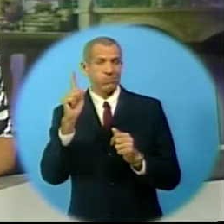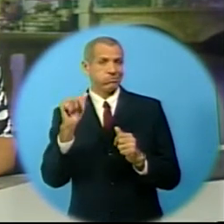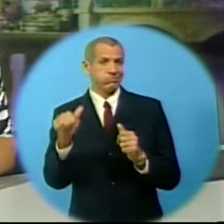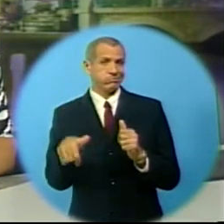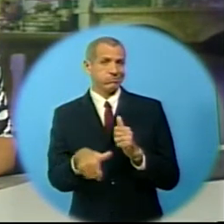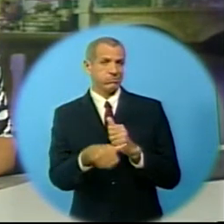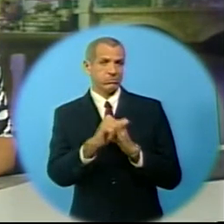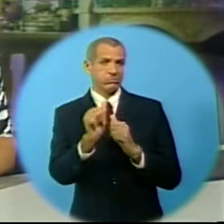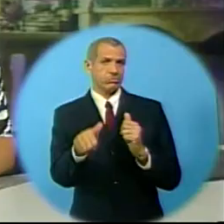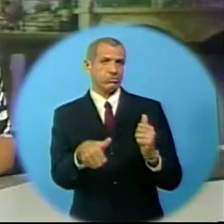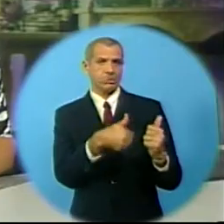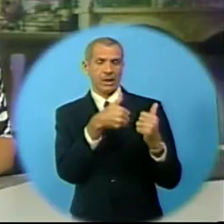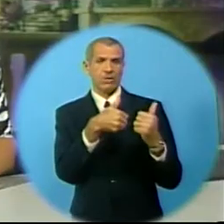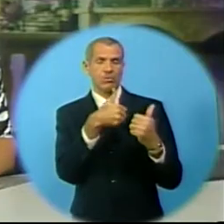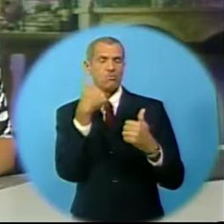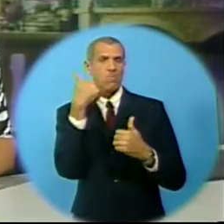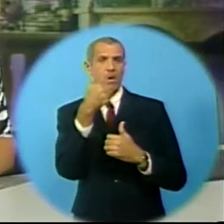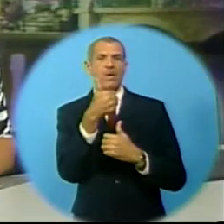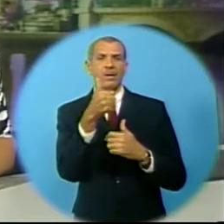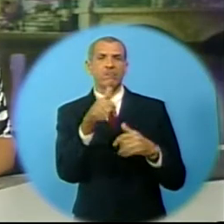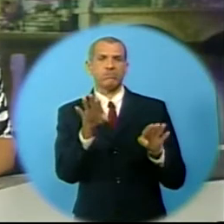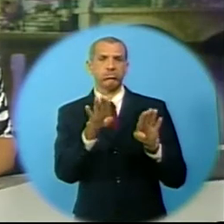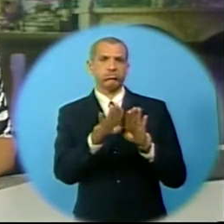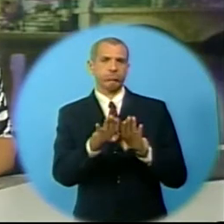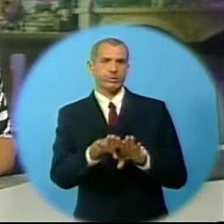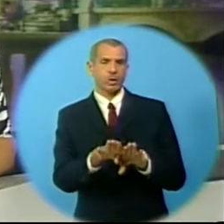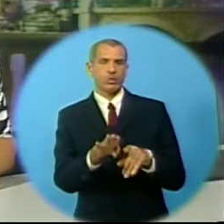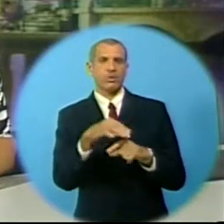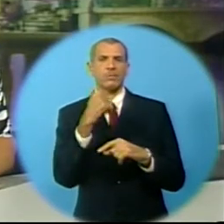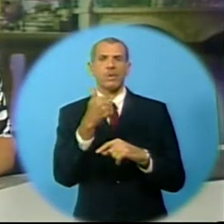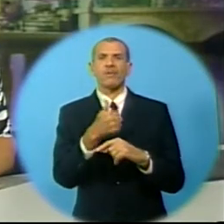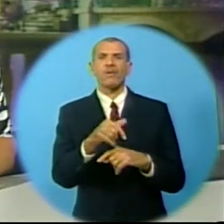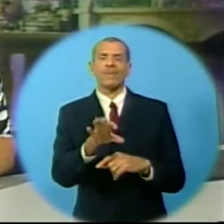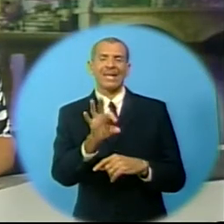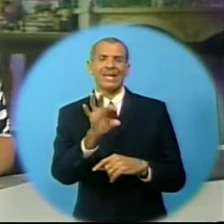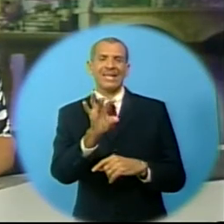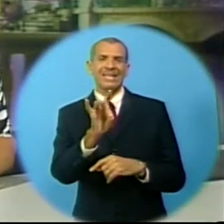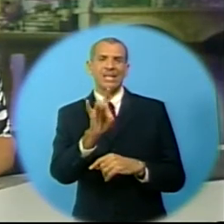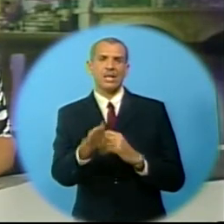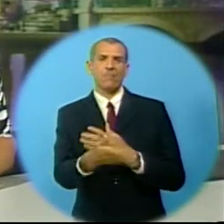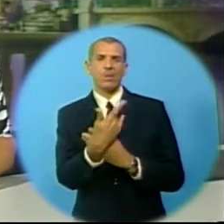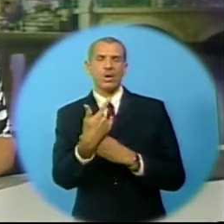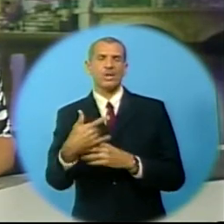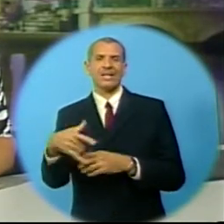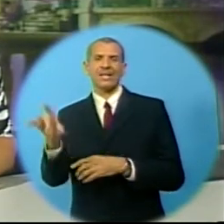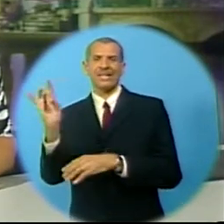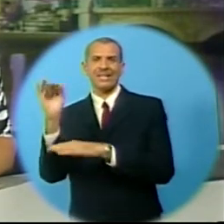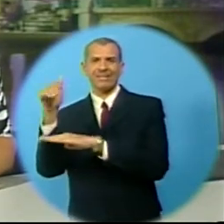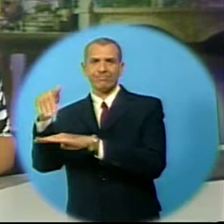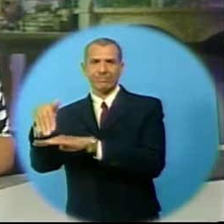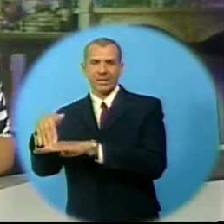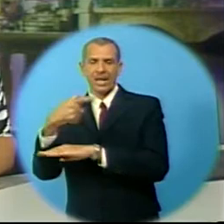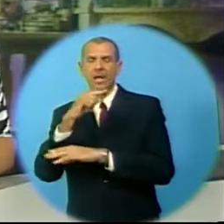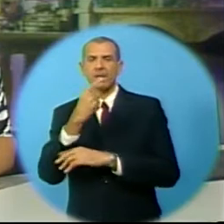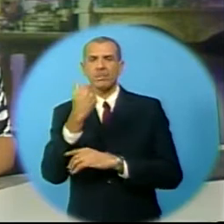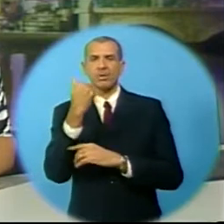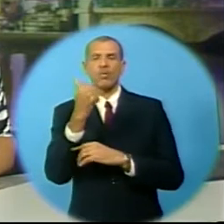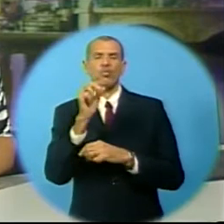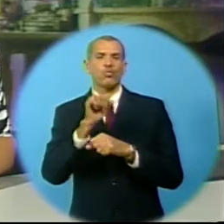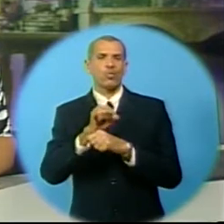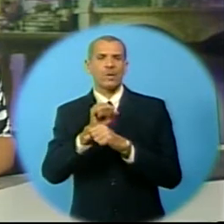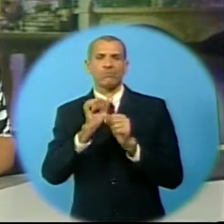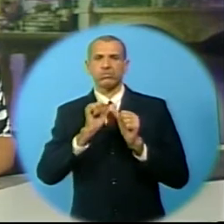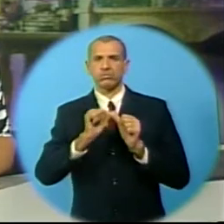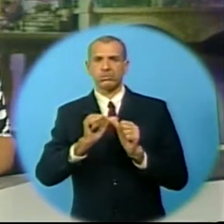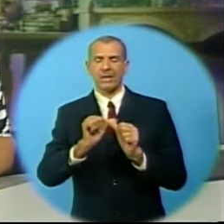tomorrow when there will be a full shutdown at Bend Spring in St. John from 8 in the morning until 8 in the evening. And this is due to ongoing work in